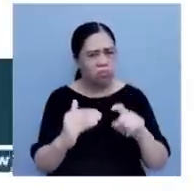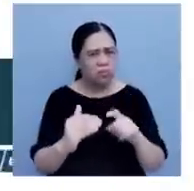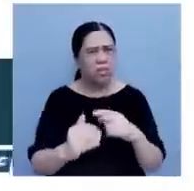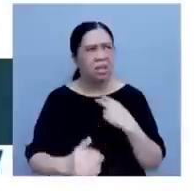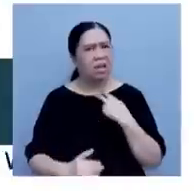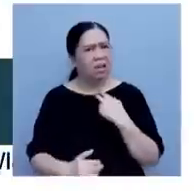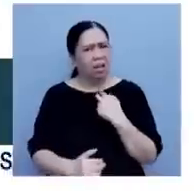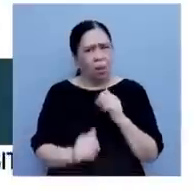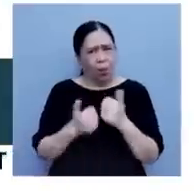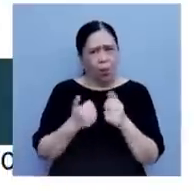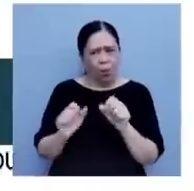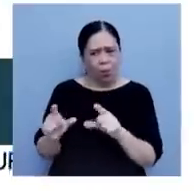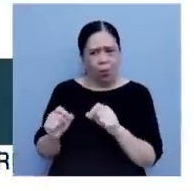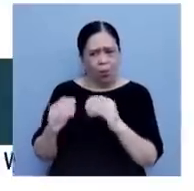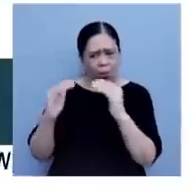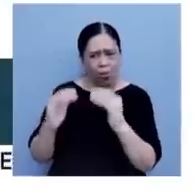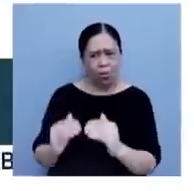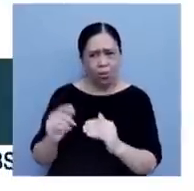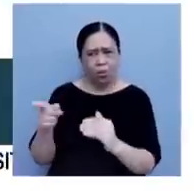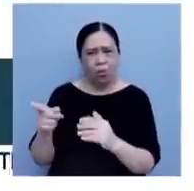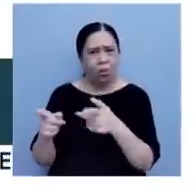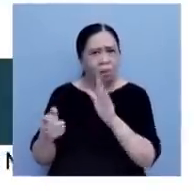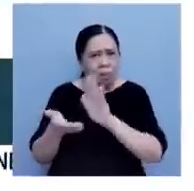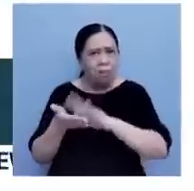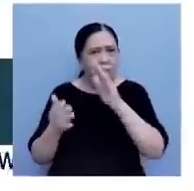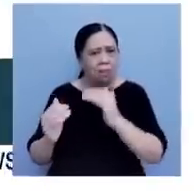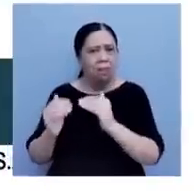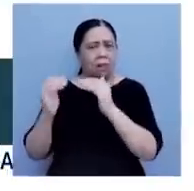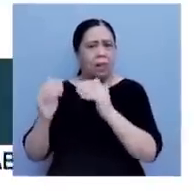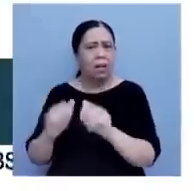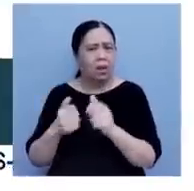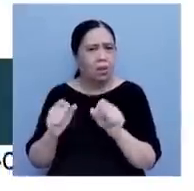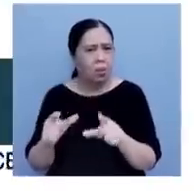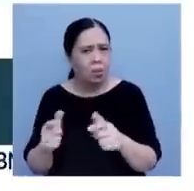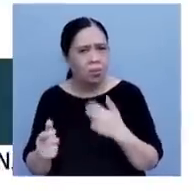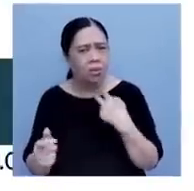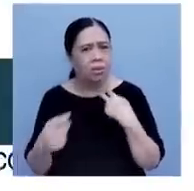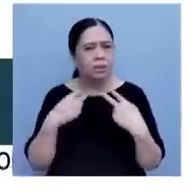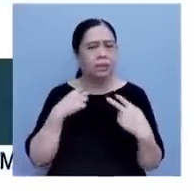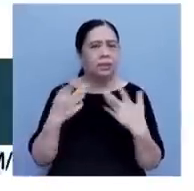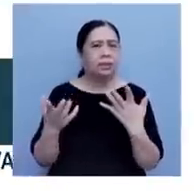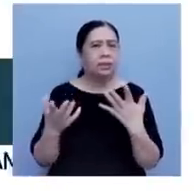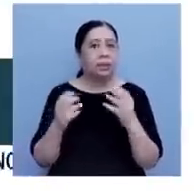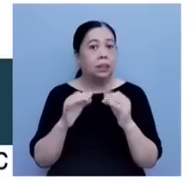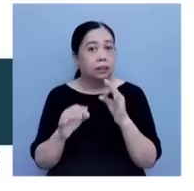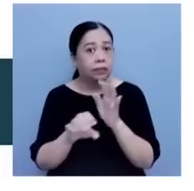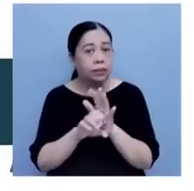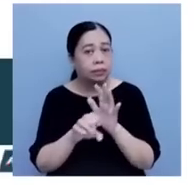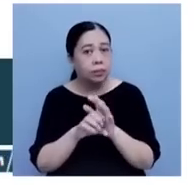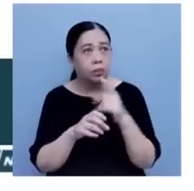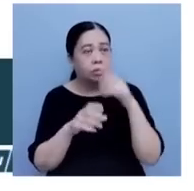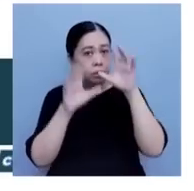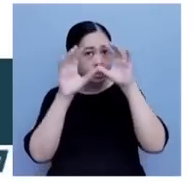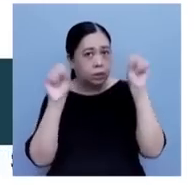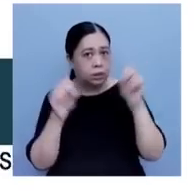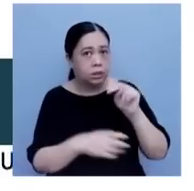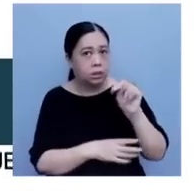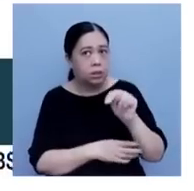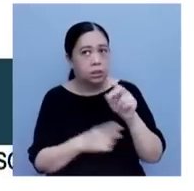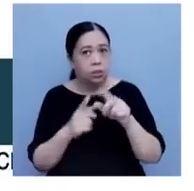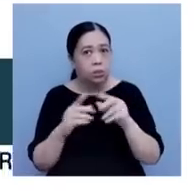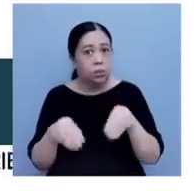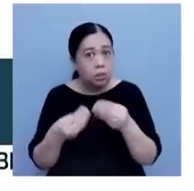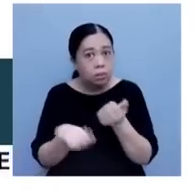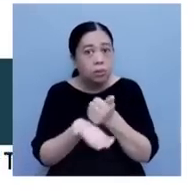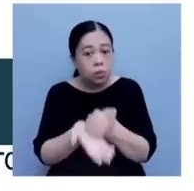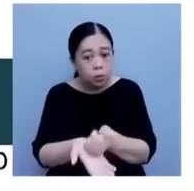unwilling to let go of their stocks, then if the executive needs to give